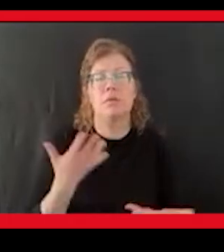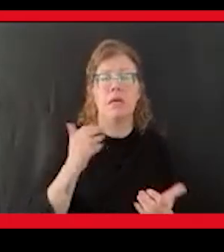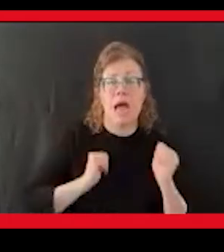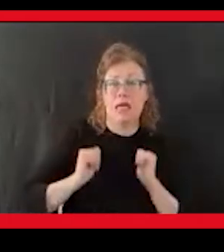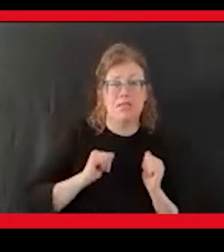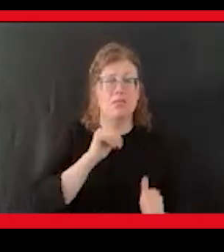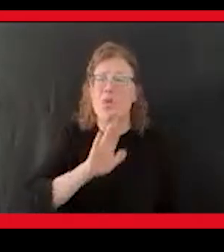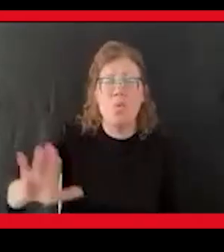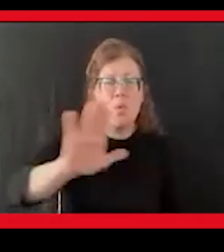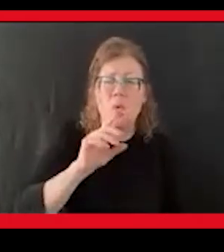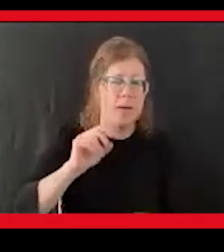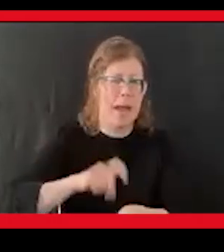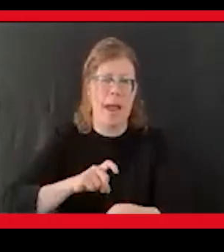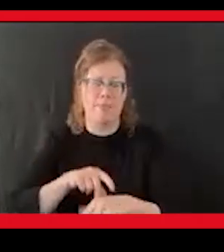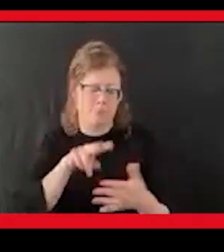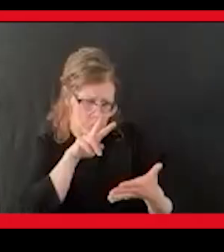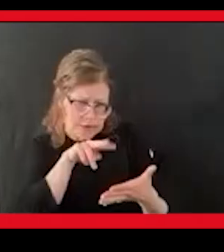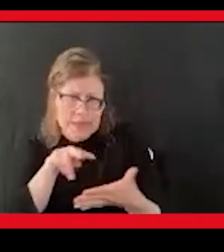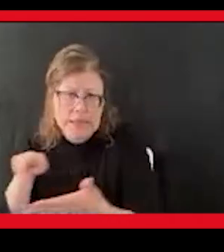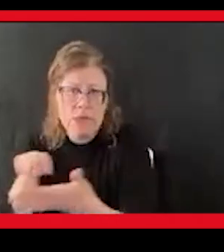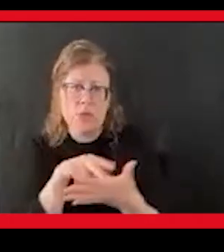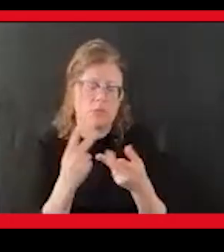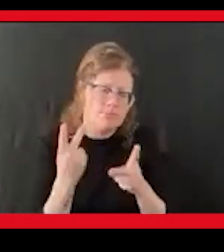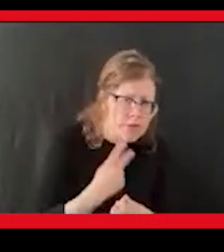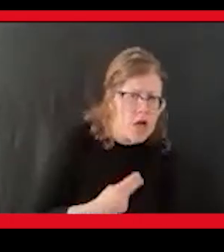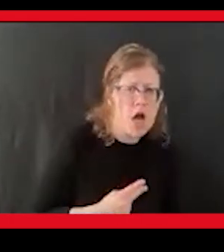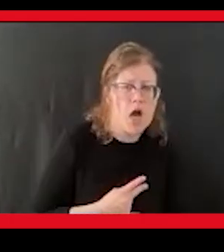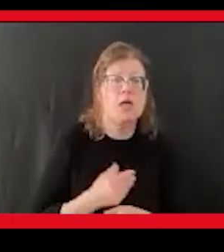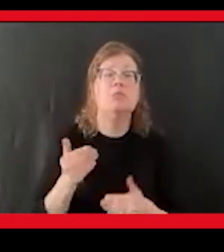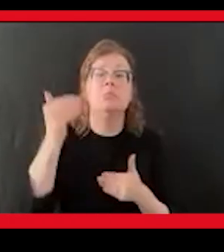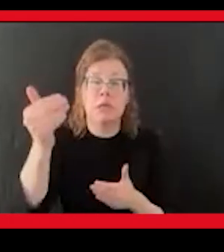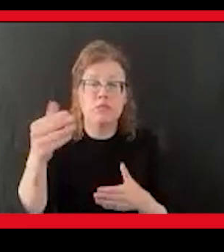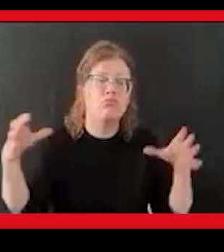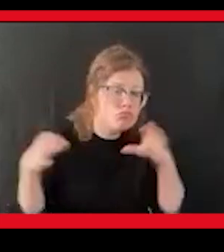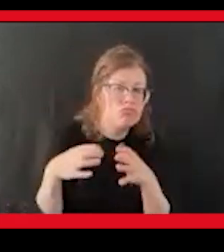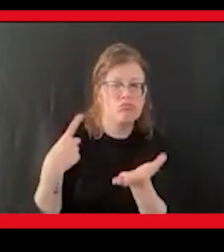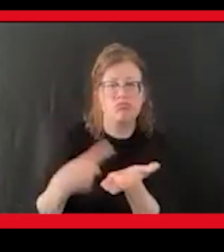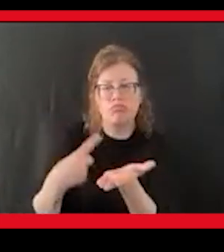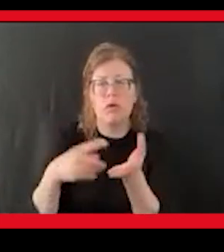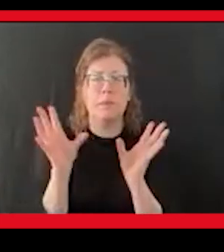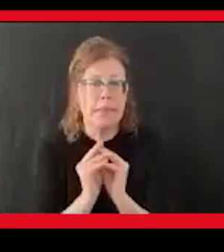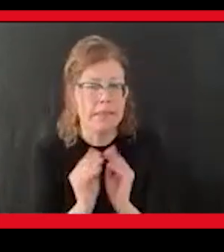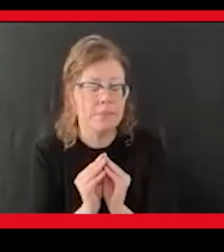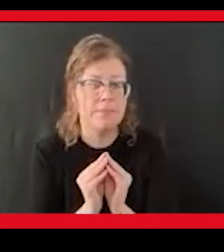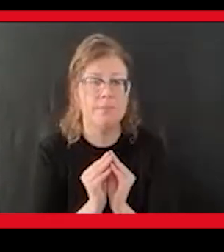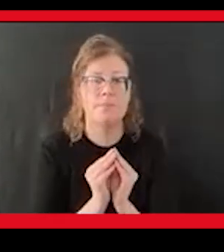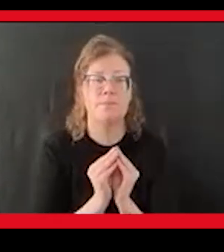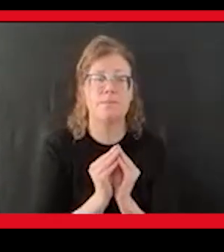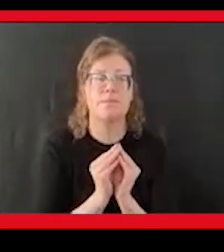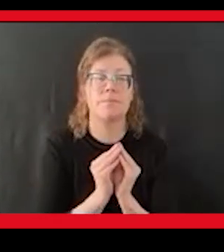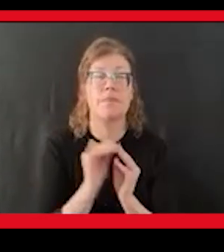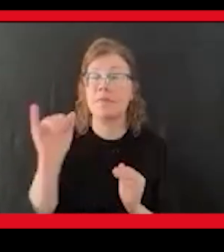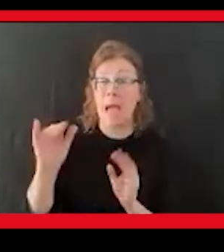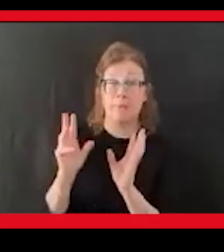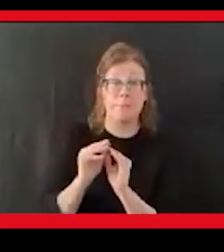committee to discuss each application. This is a chance to flesh out any thoughts or questions